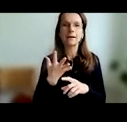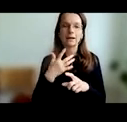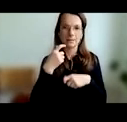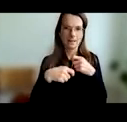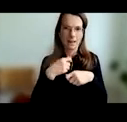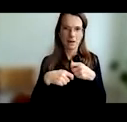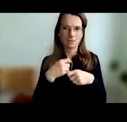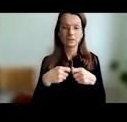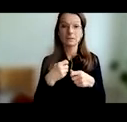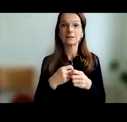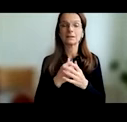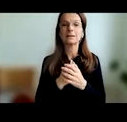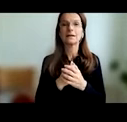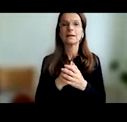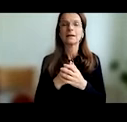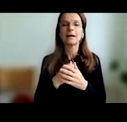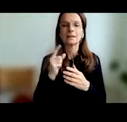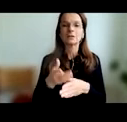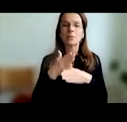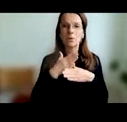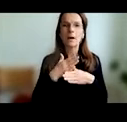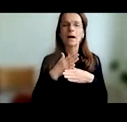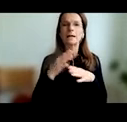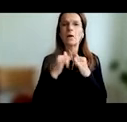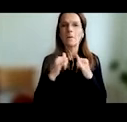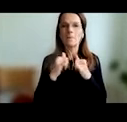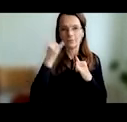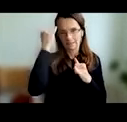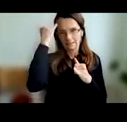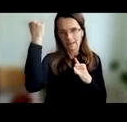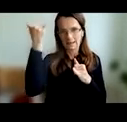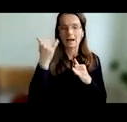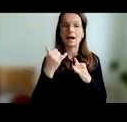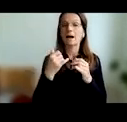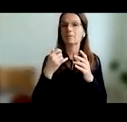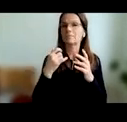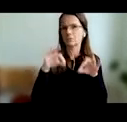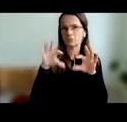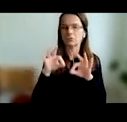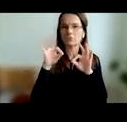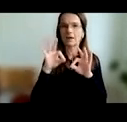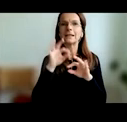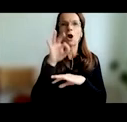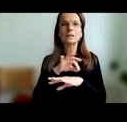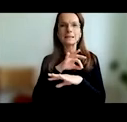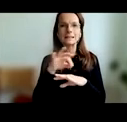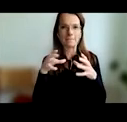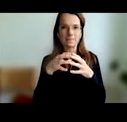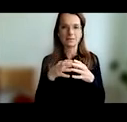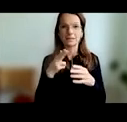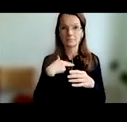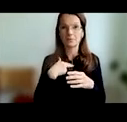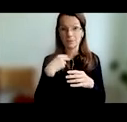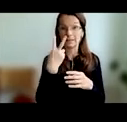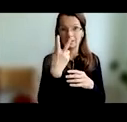done so far, we have held several workshops to clarify